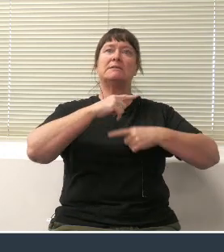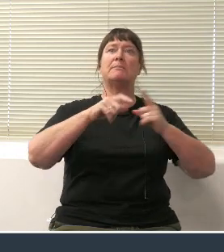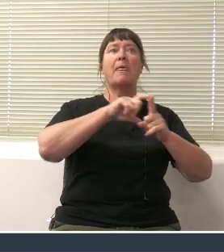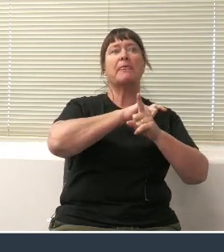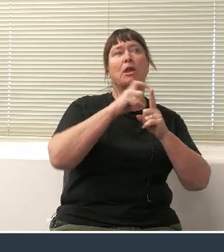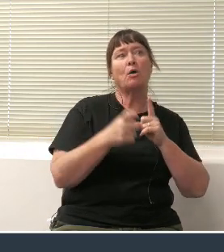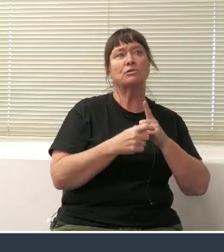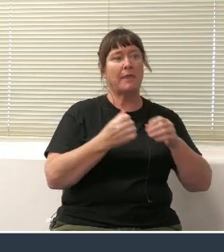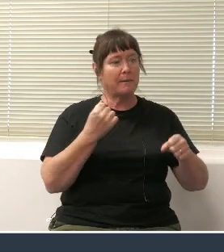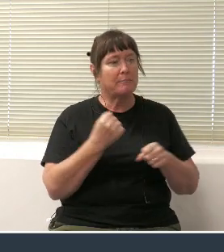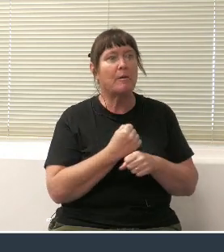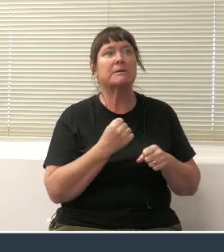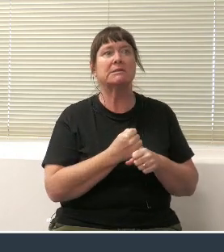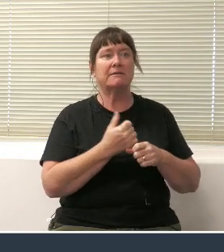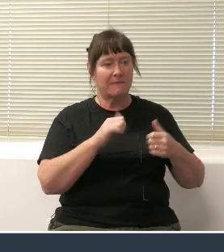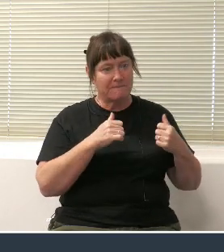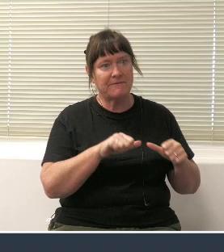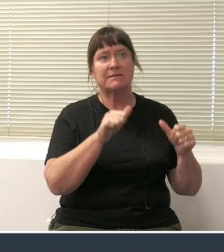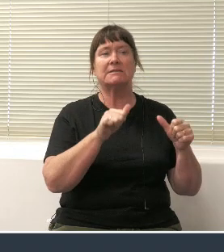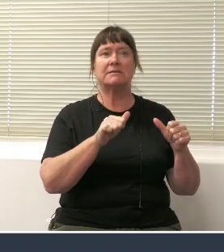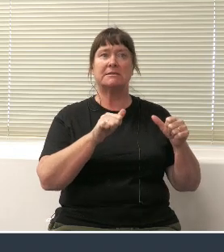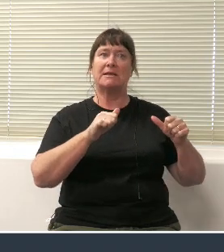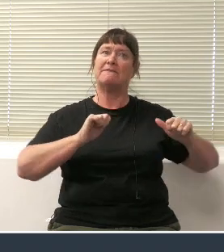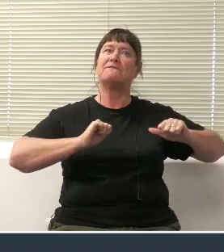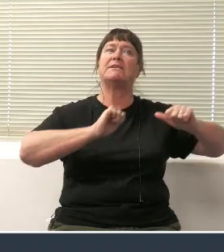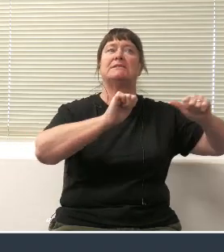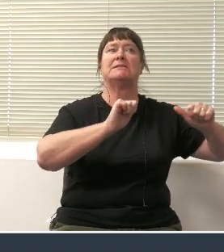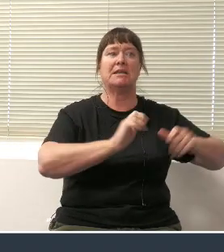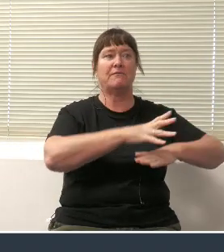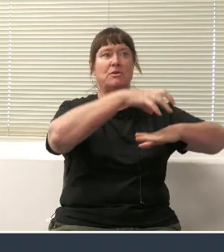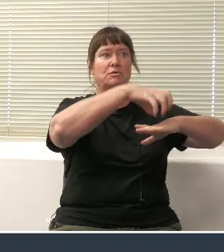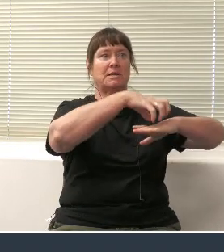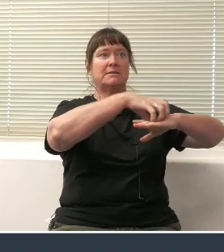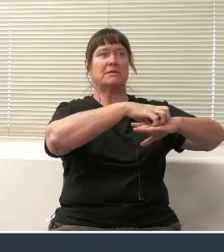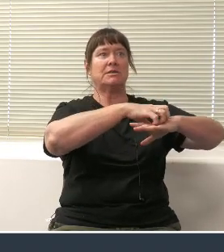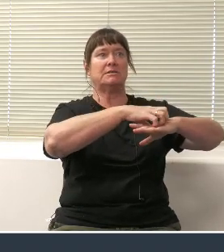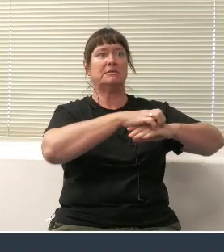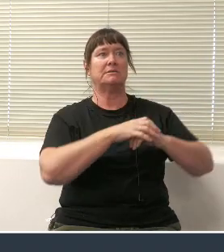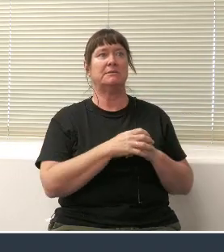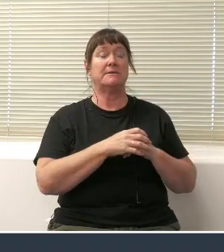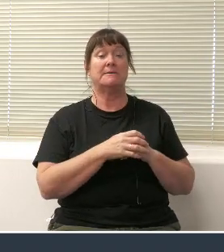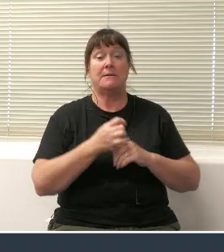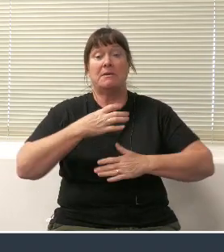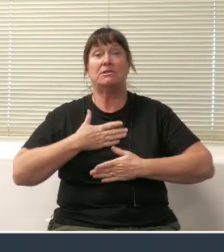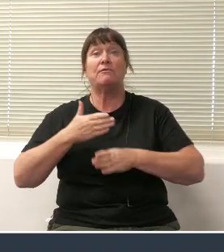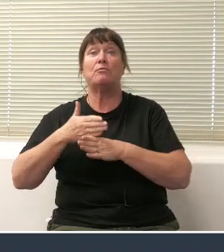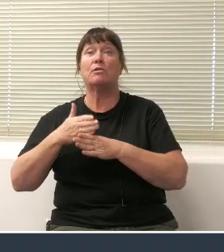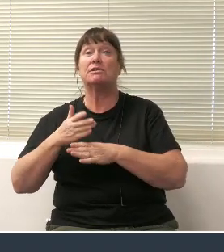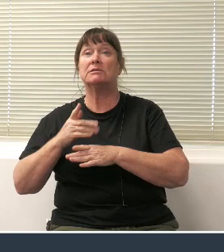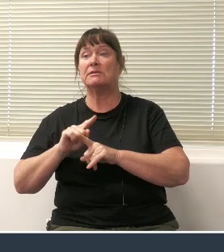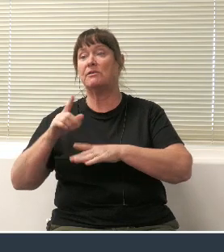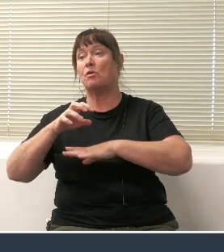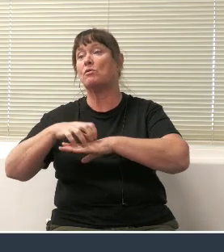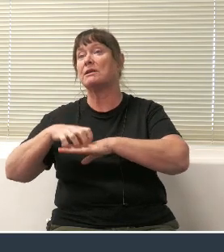the productivity, the effectiveness and the efficiency of an organisation. I have worked in organisations